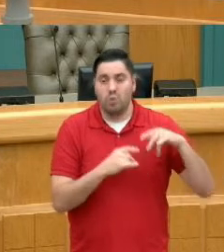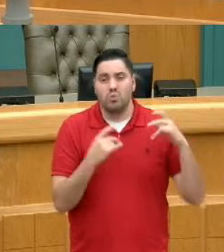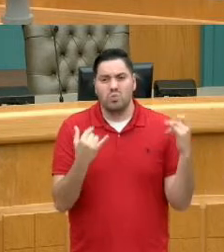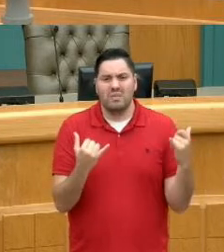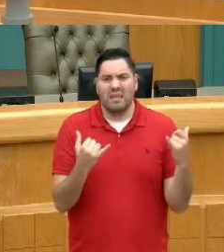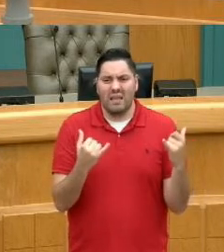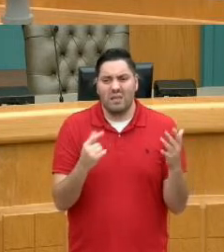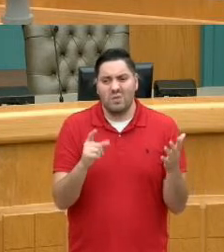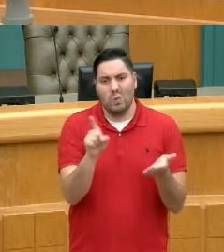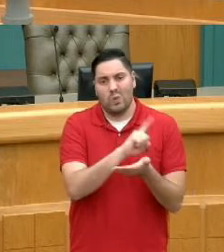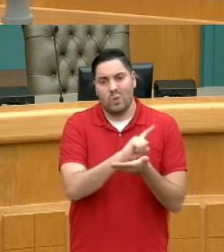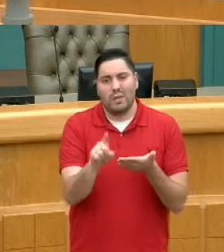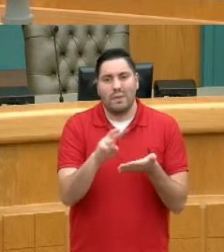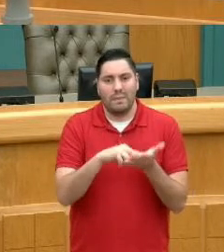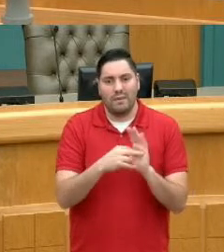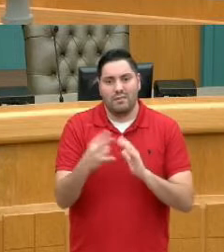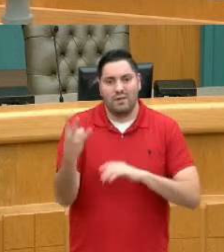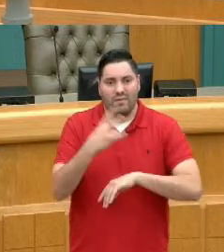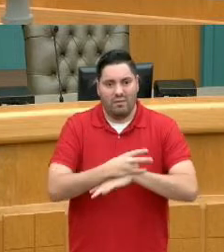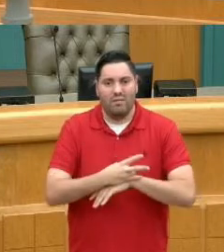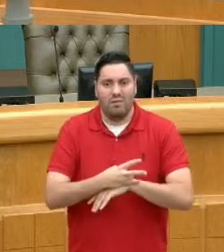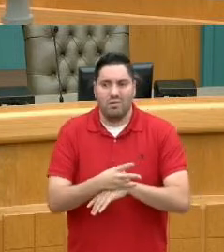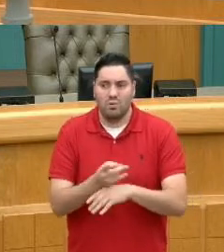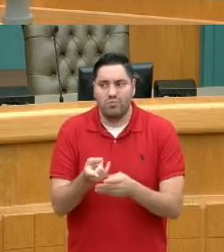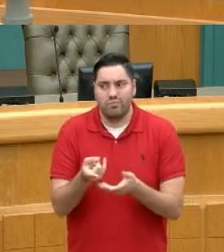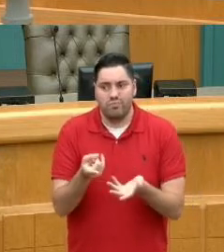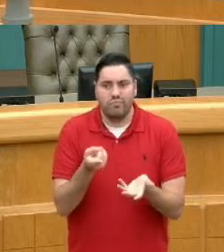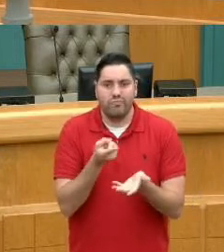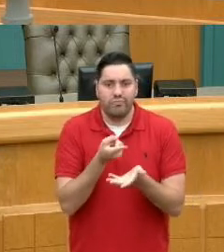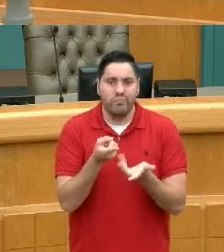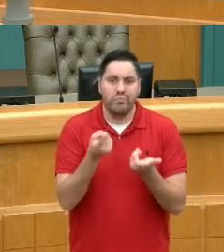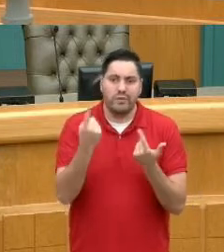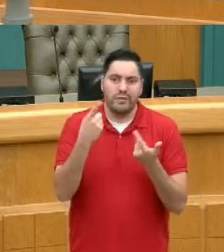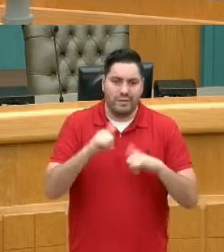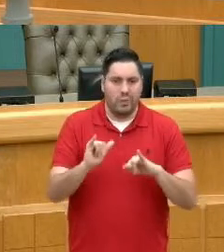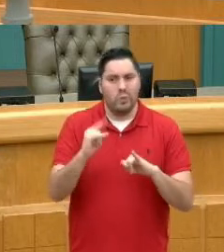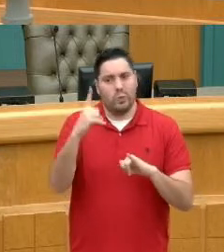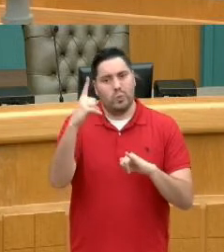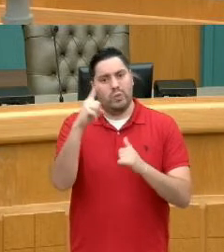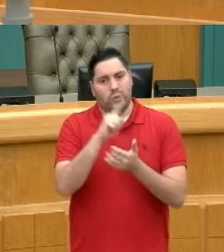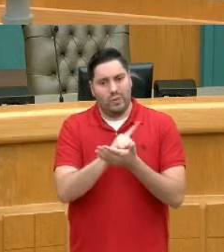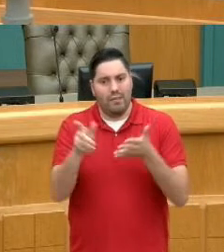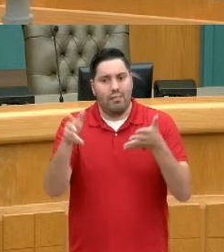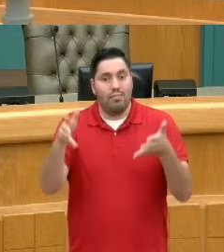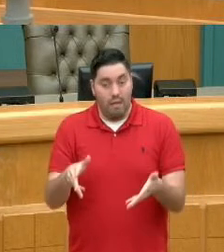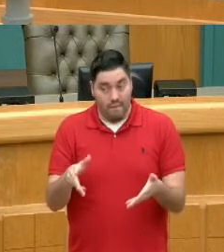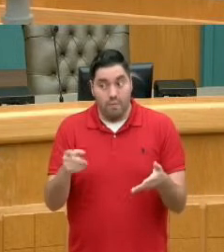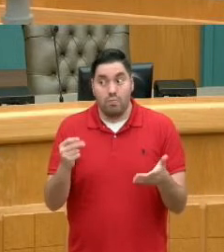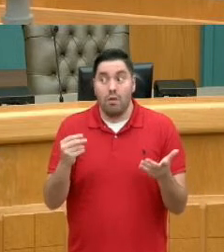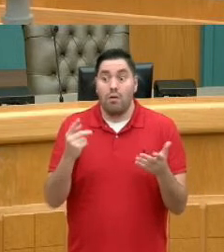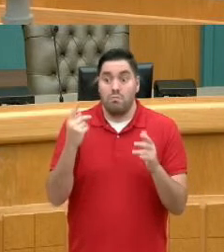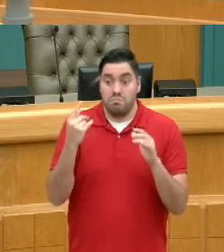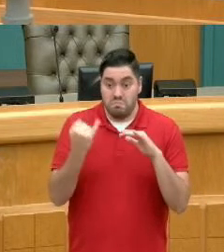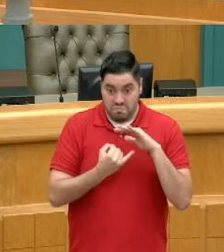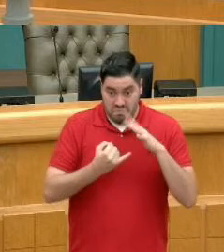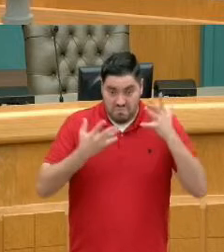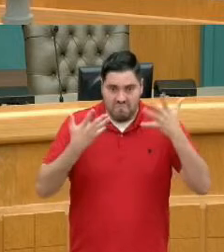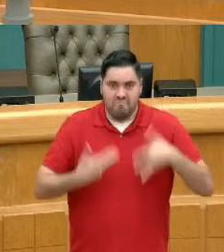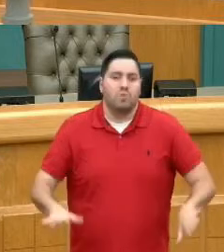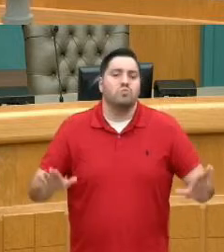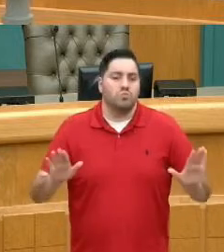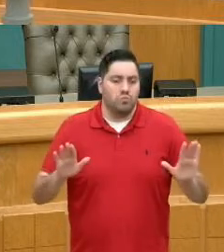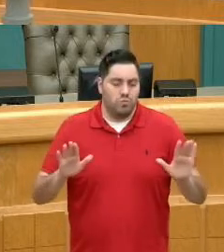the 1-week period. It was a week ago or so today, so they still have 1 week to go before they're released from quarantine. We did